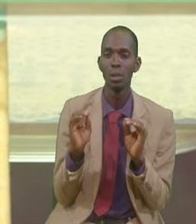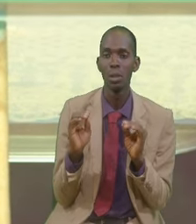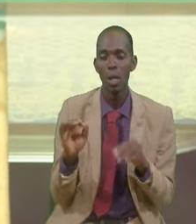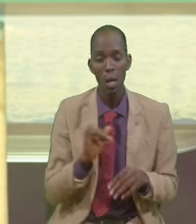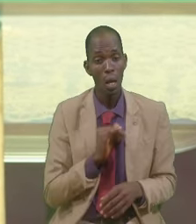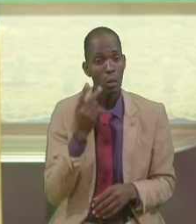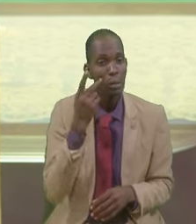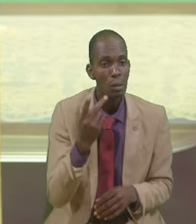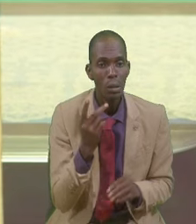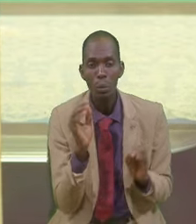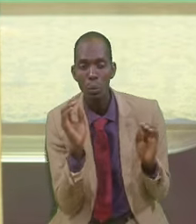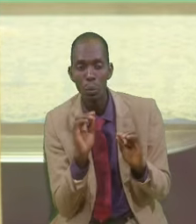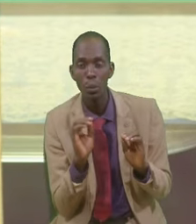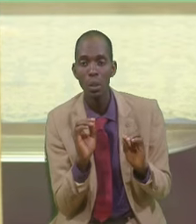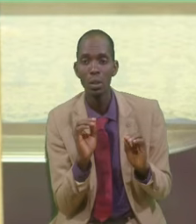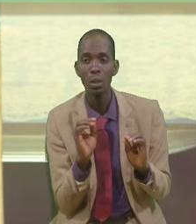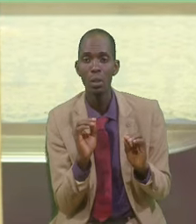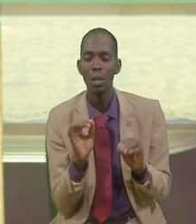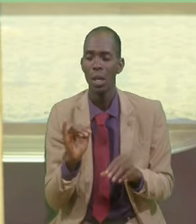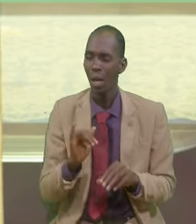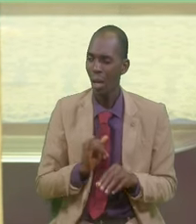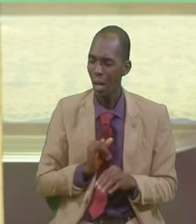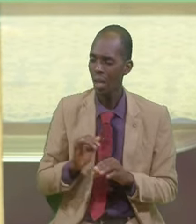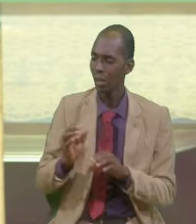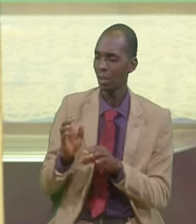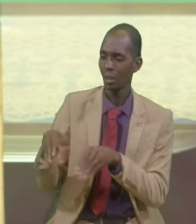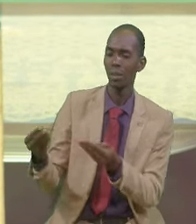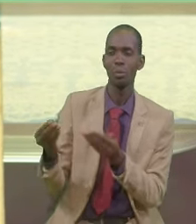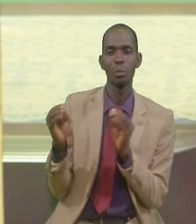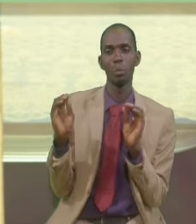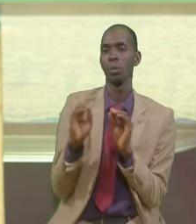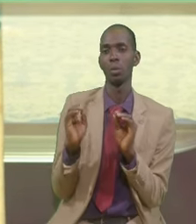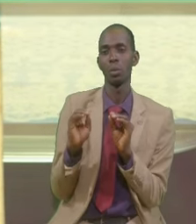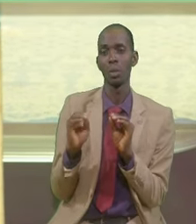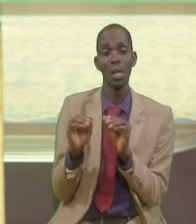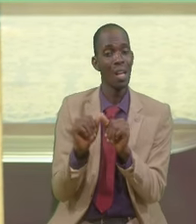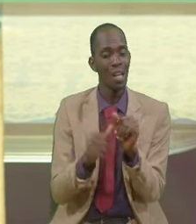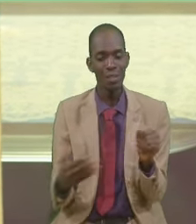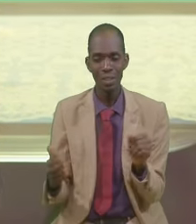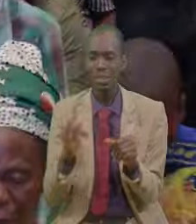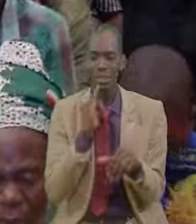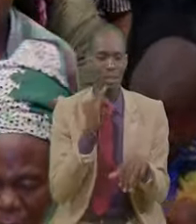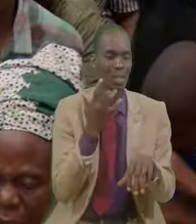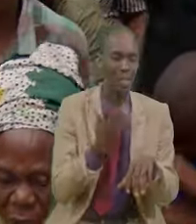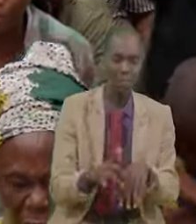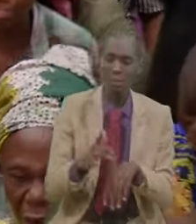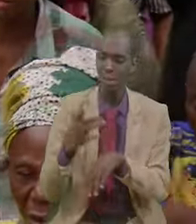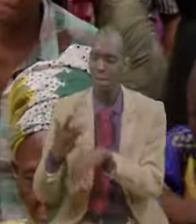I see nothing. I keep nothing. Everything is empty.